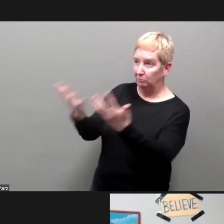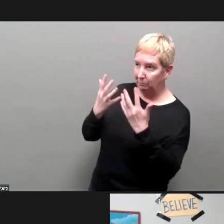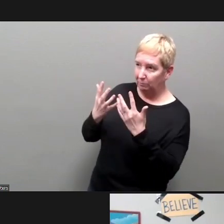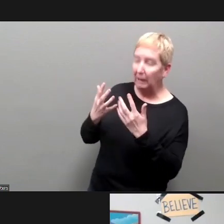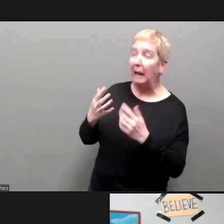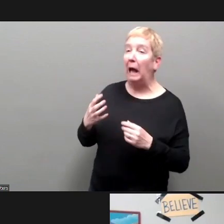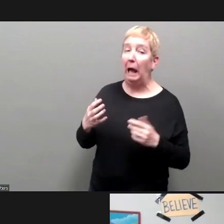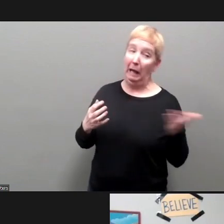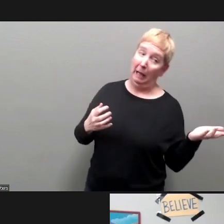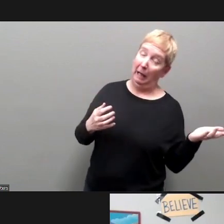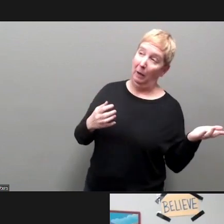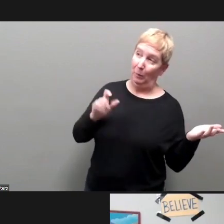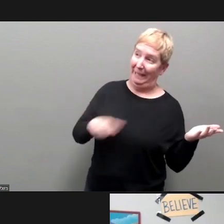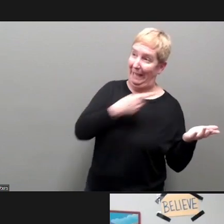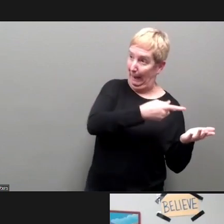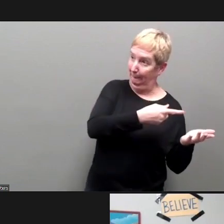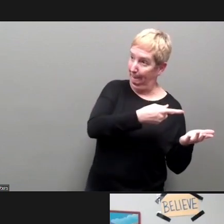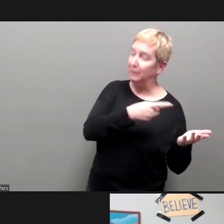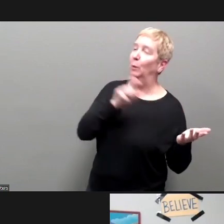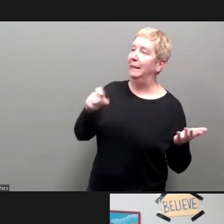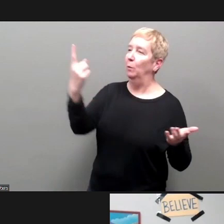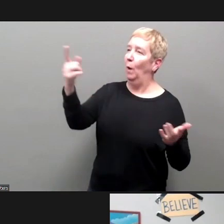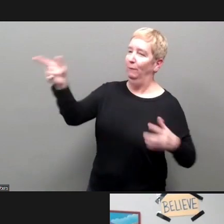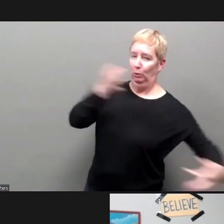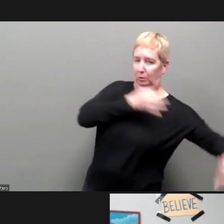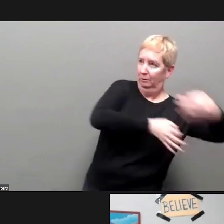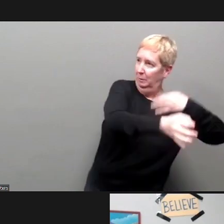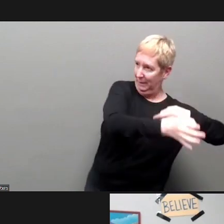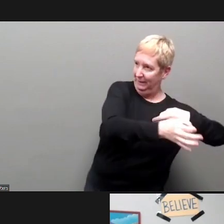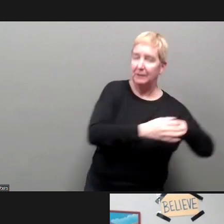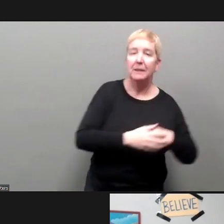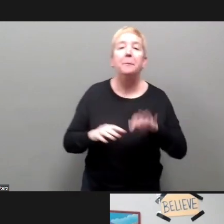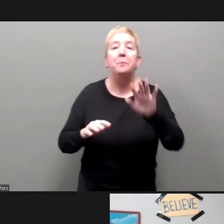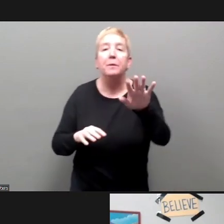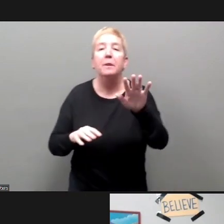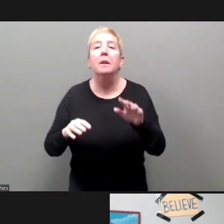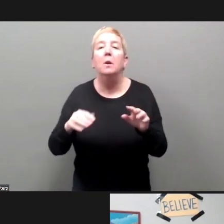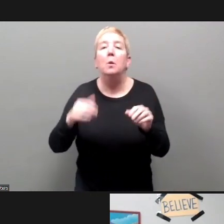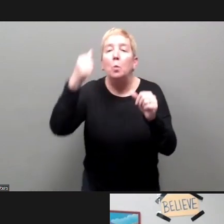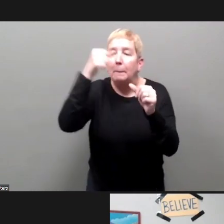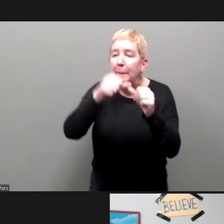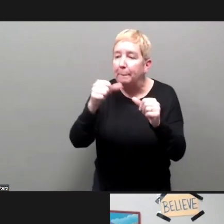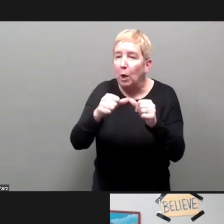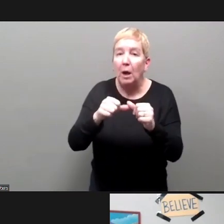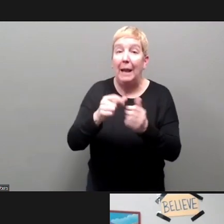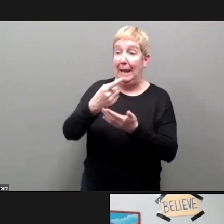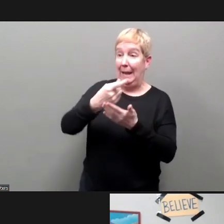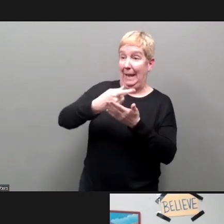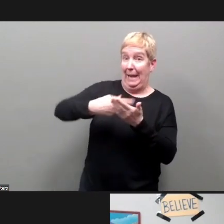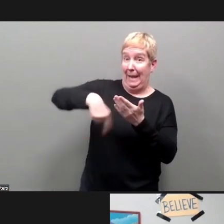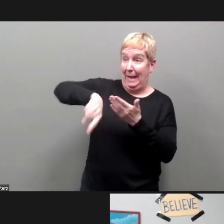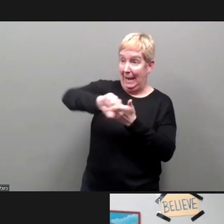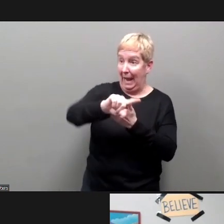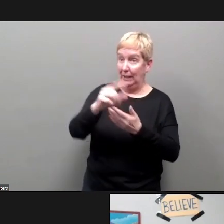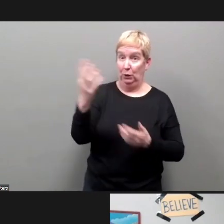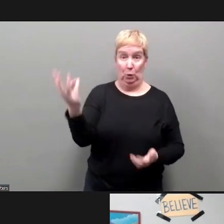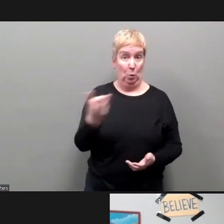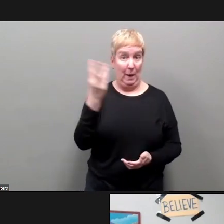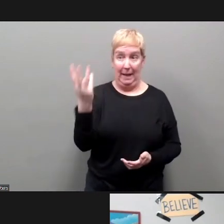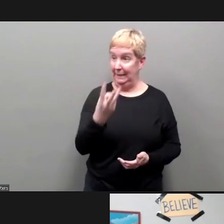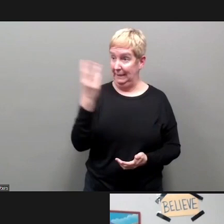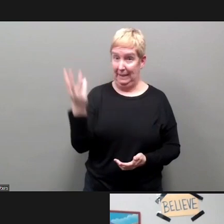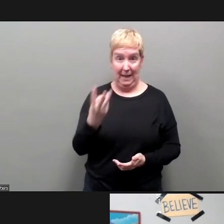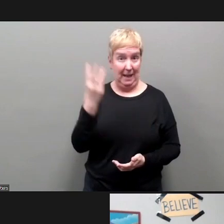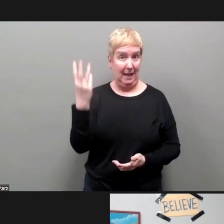get. Second thing is we will not be doing the press conference next Wednesday afternoon. For sure, Laura and